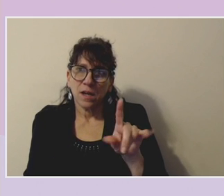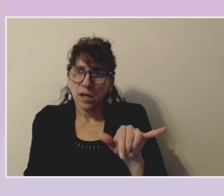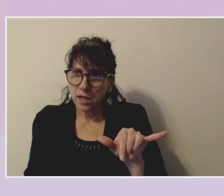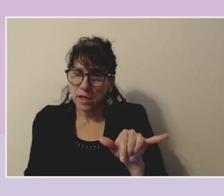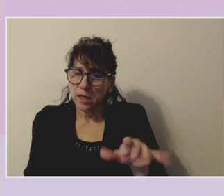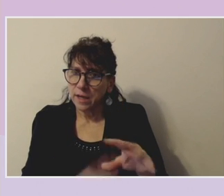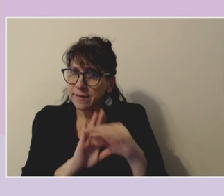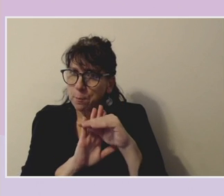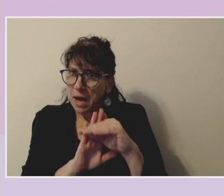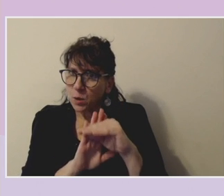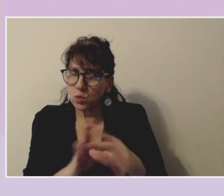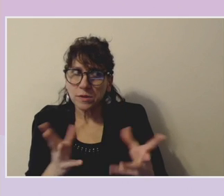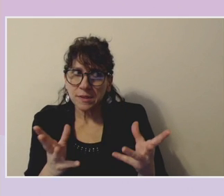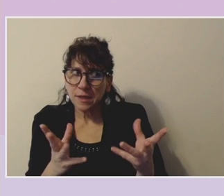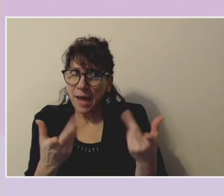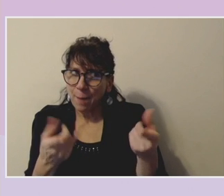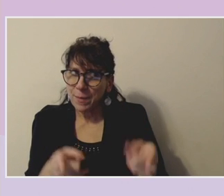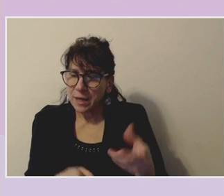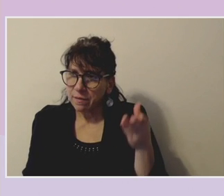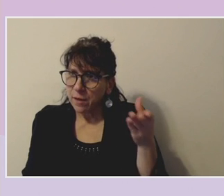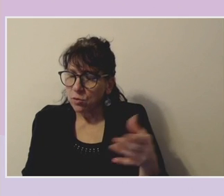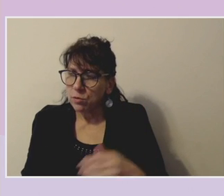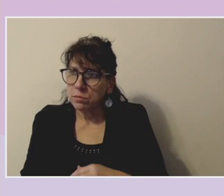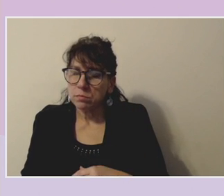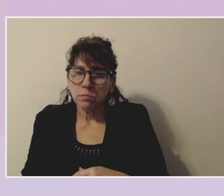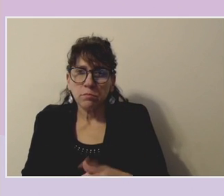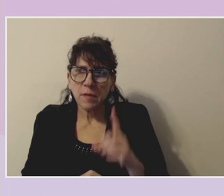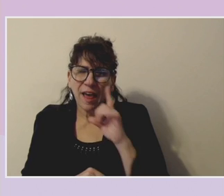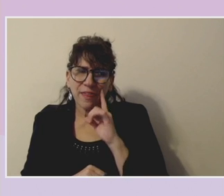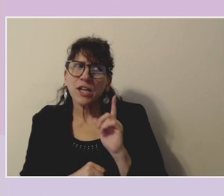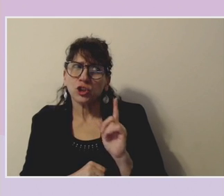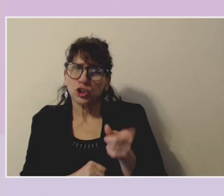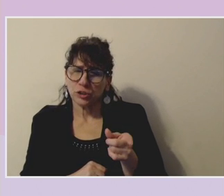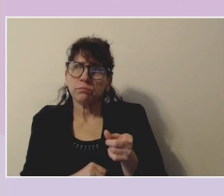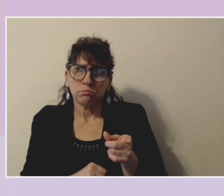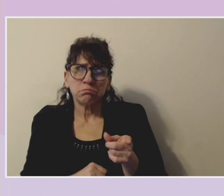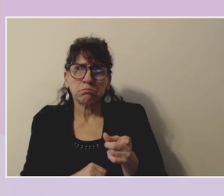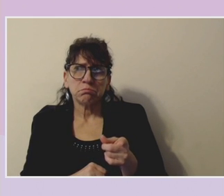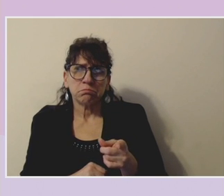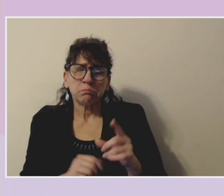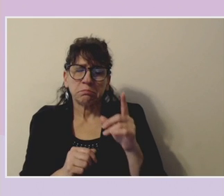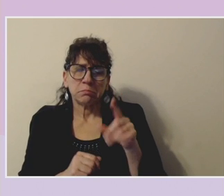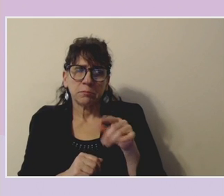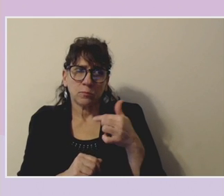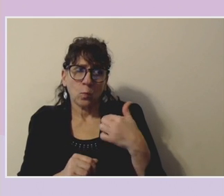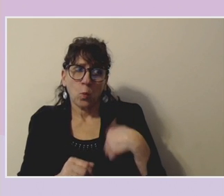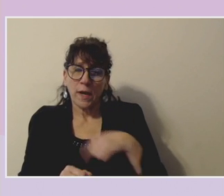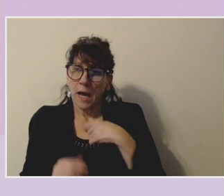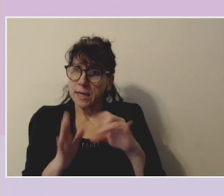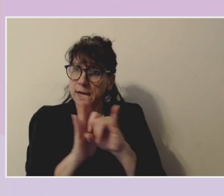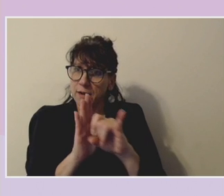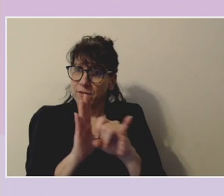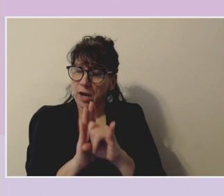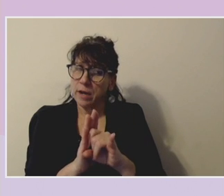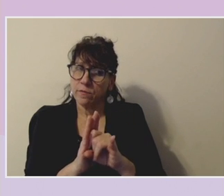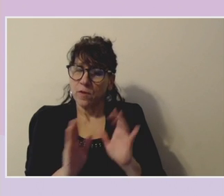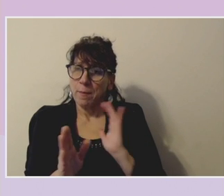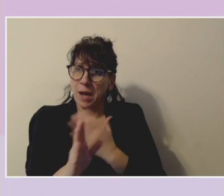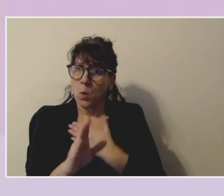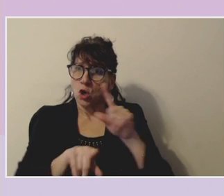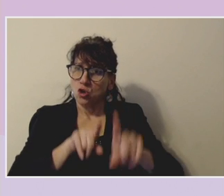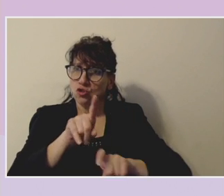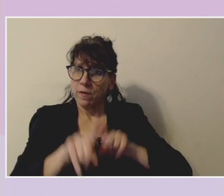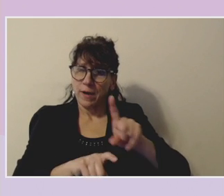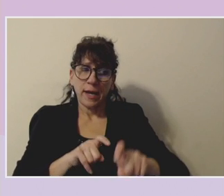happening there? I think she did. We did identify from that survey that there are basically